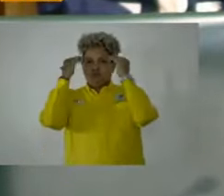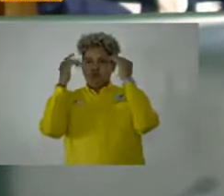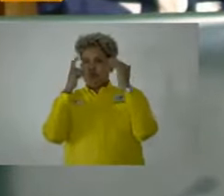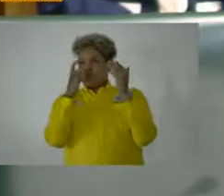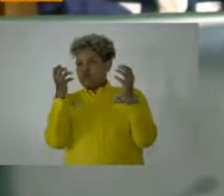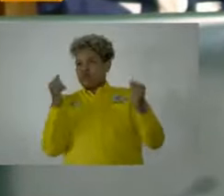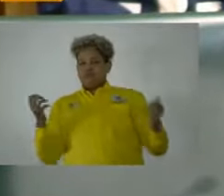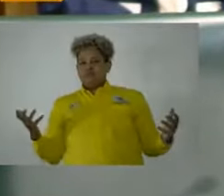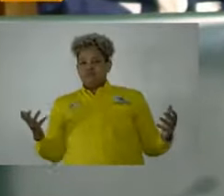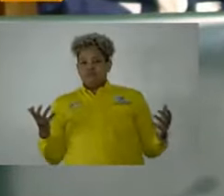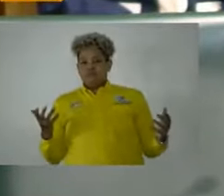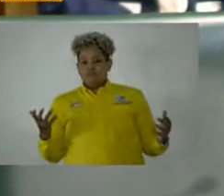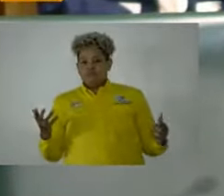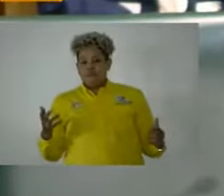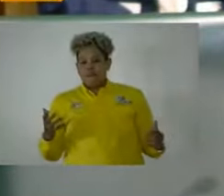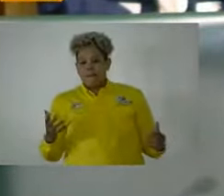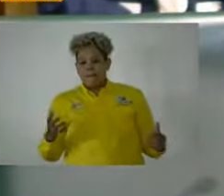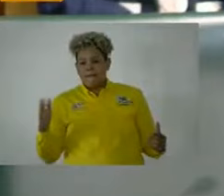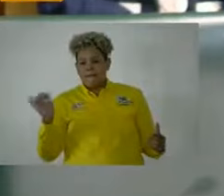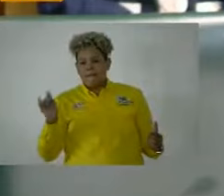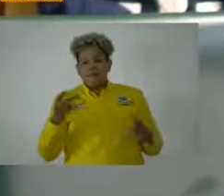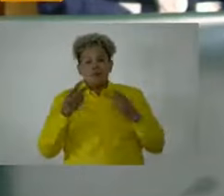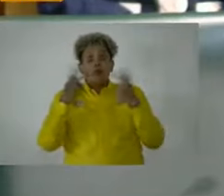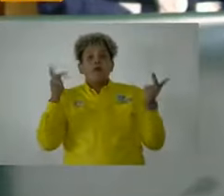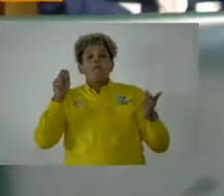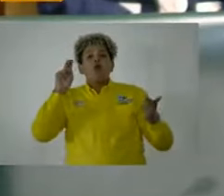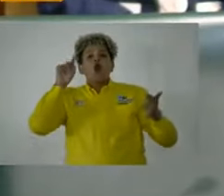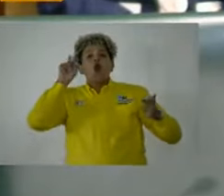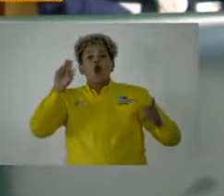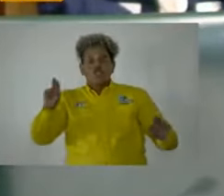process, such as a public auction.